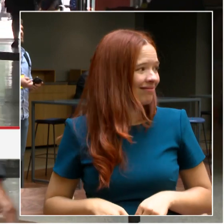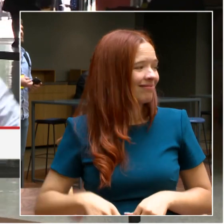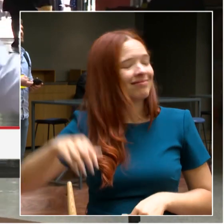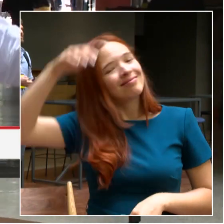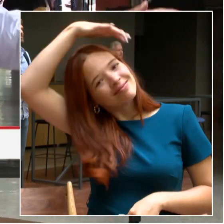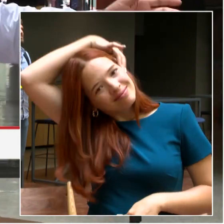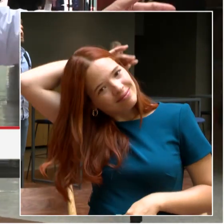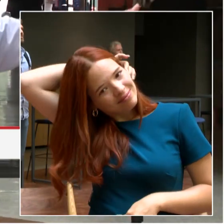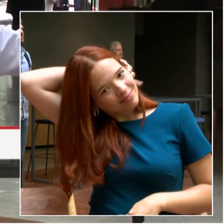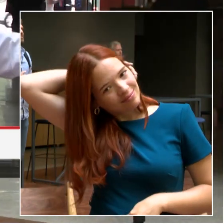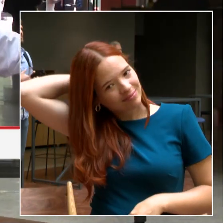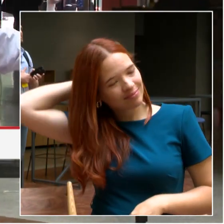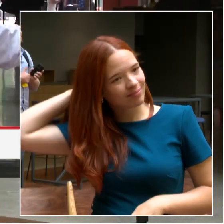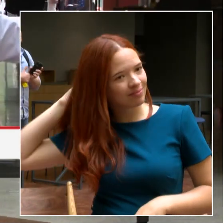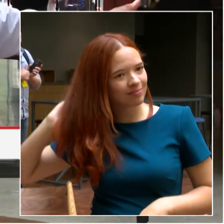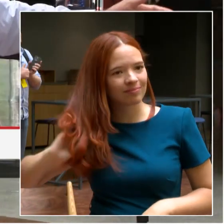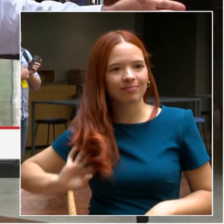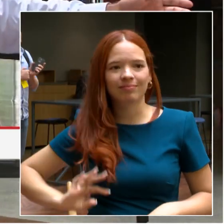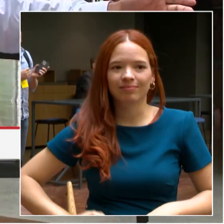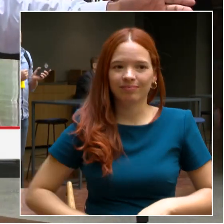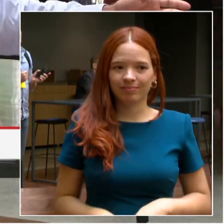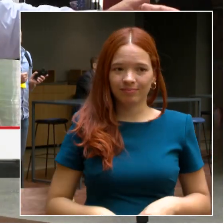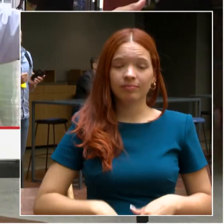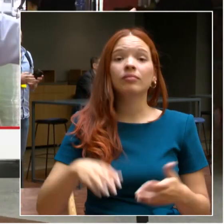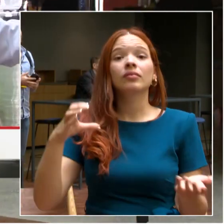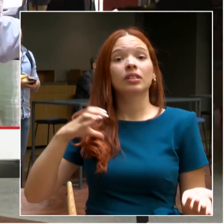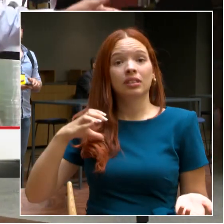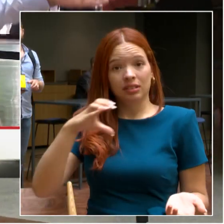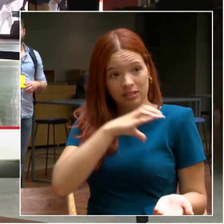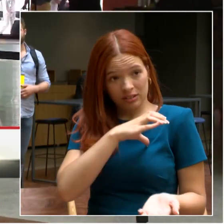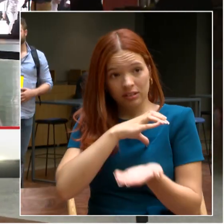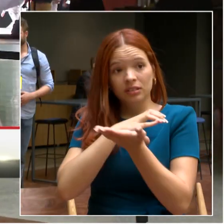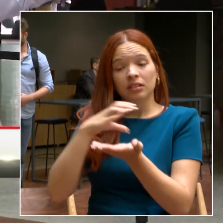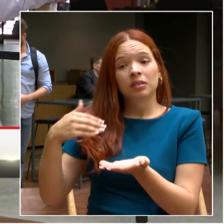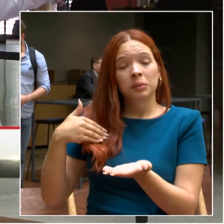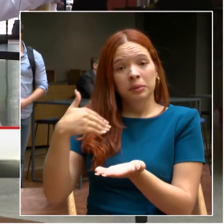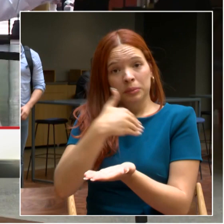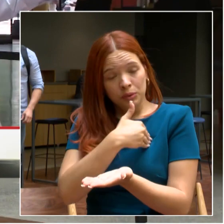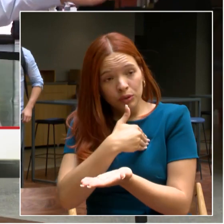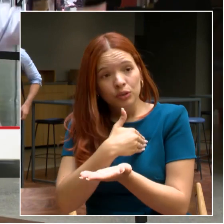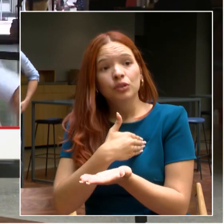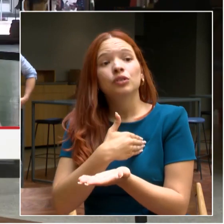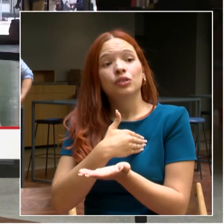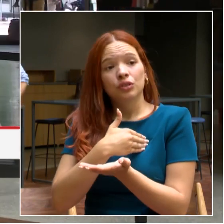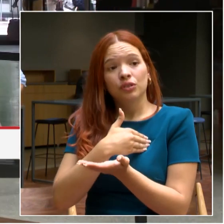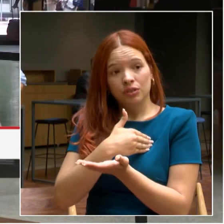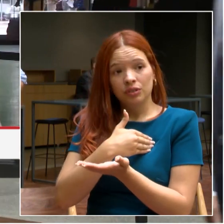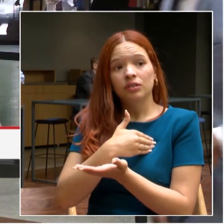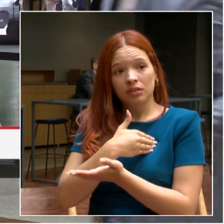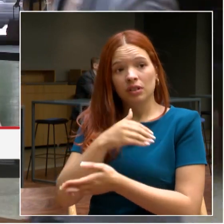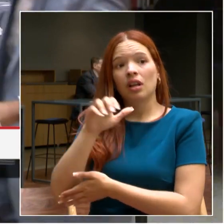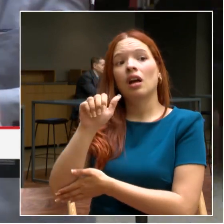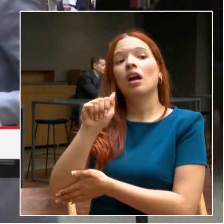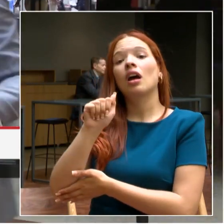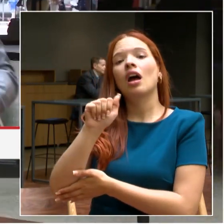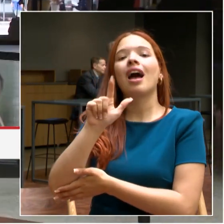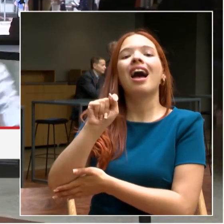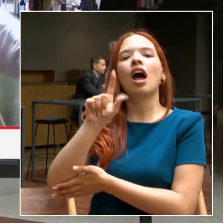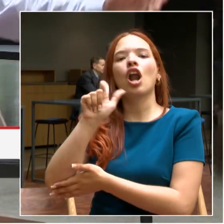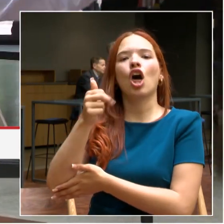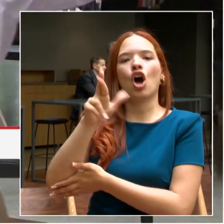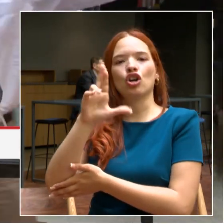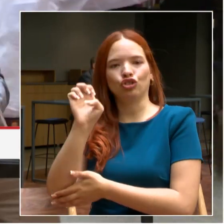But now, Councilman at Large and the chairman of Economic Development Committee, please come forward. Thank you, Mayor Williams. Thank